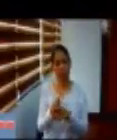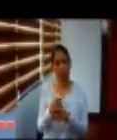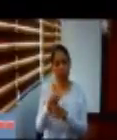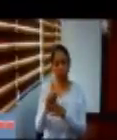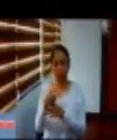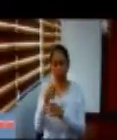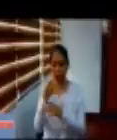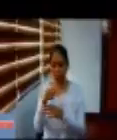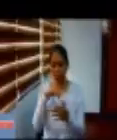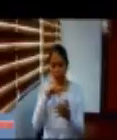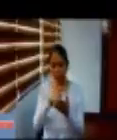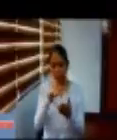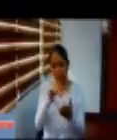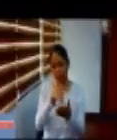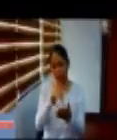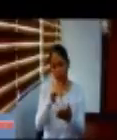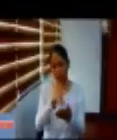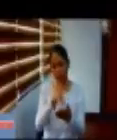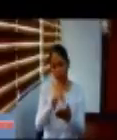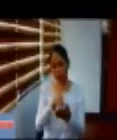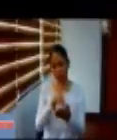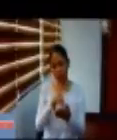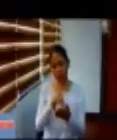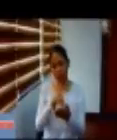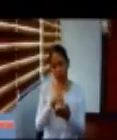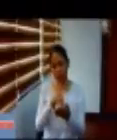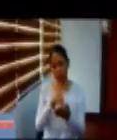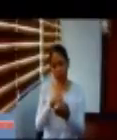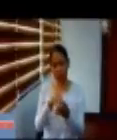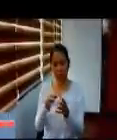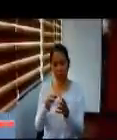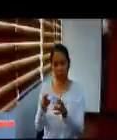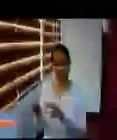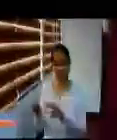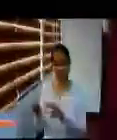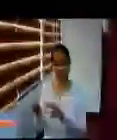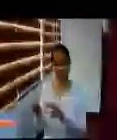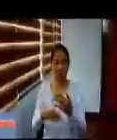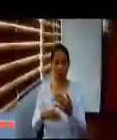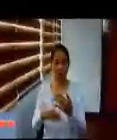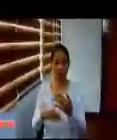studies the trade patterns and the policies of other countries whom we